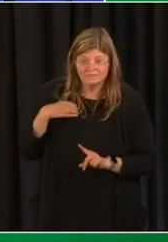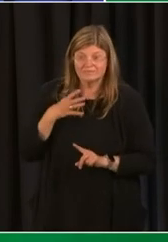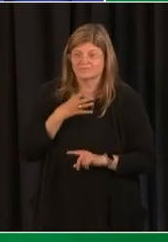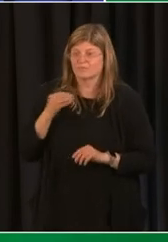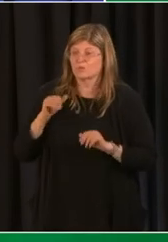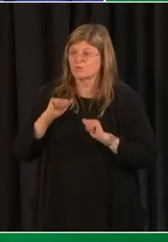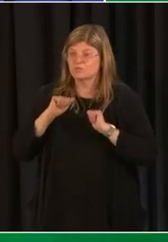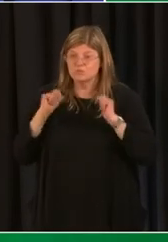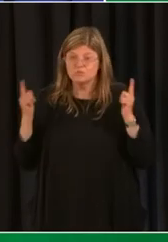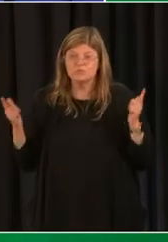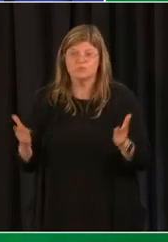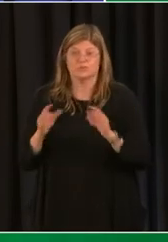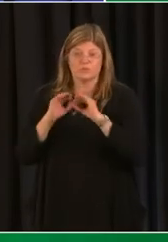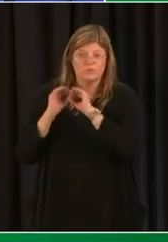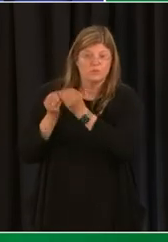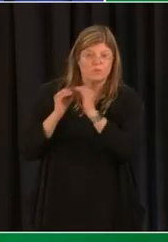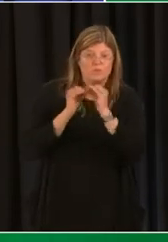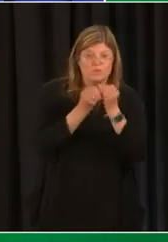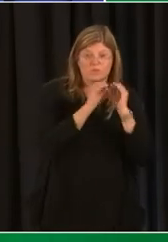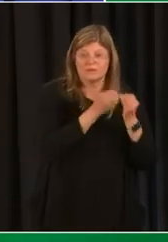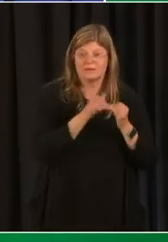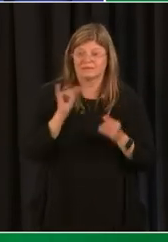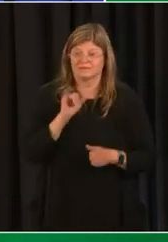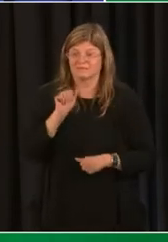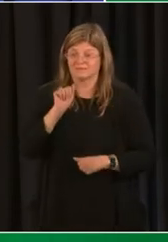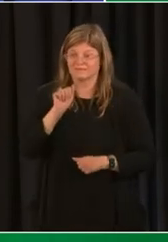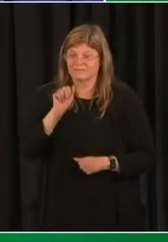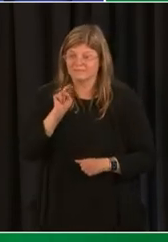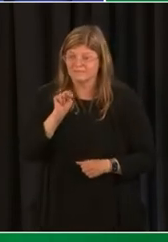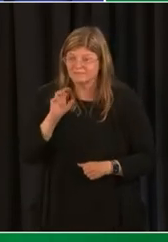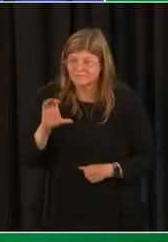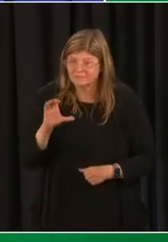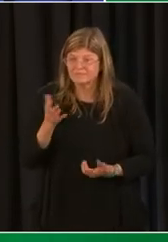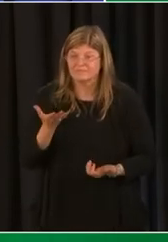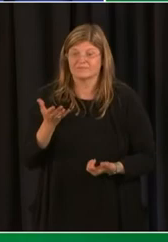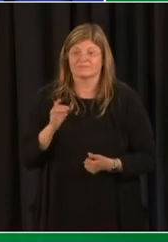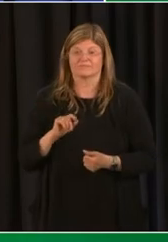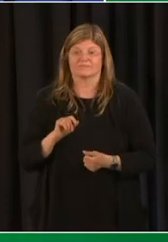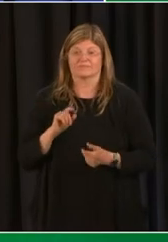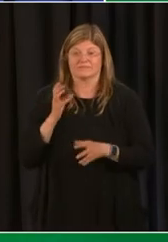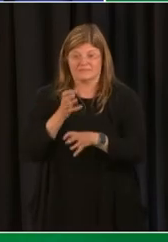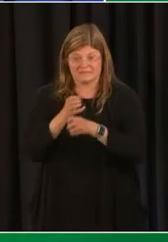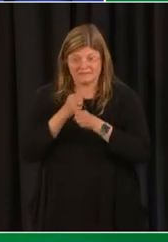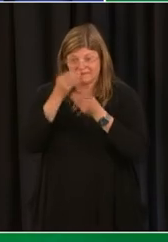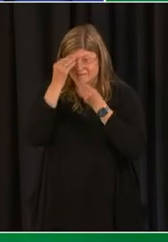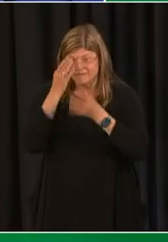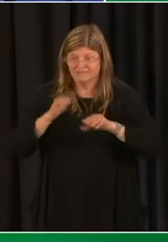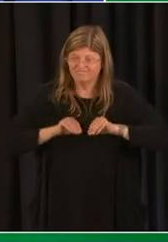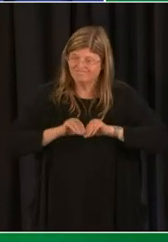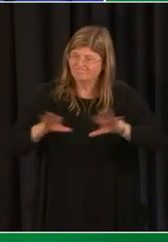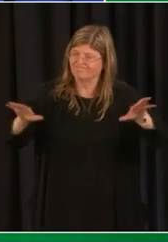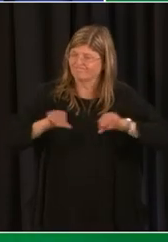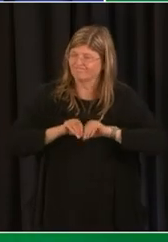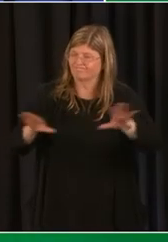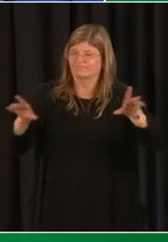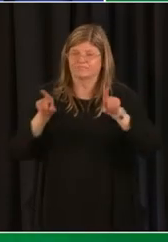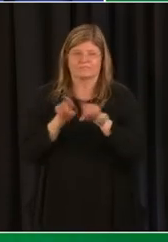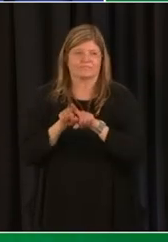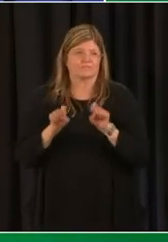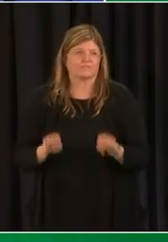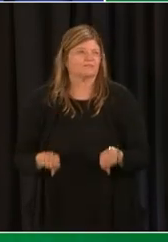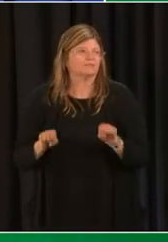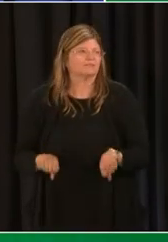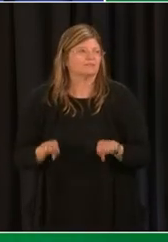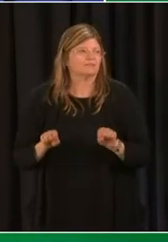all other organizations such as our ANCs get this information out as quickly as